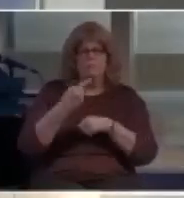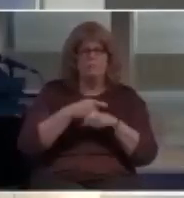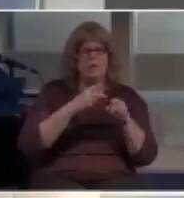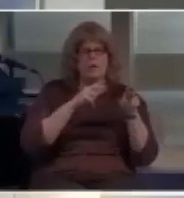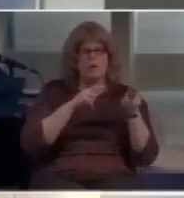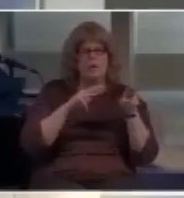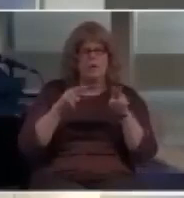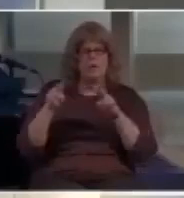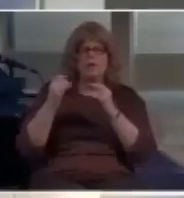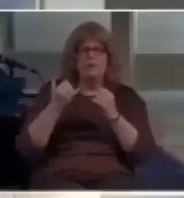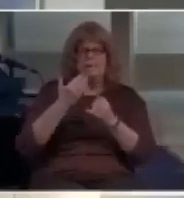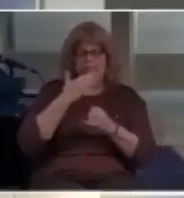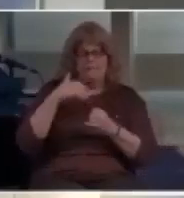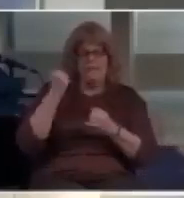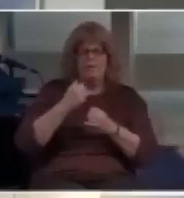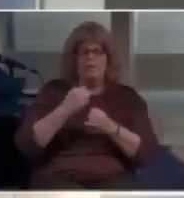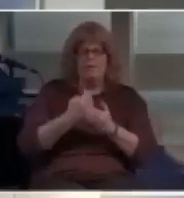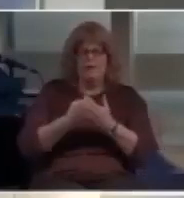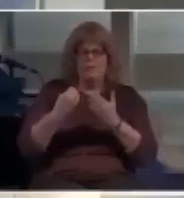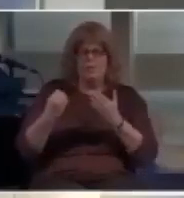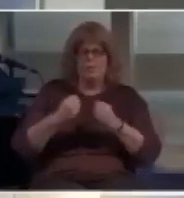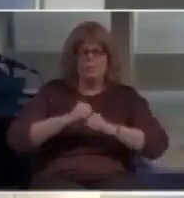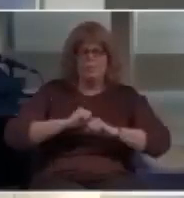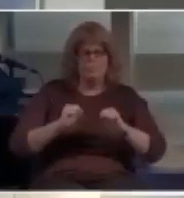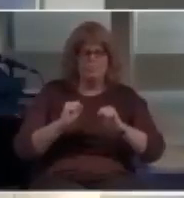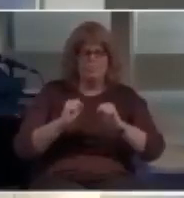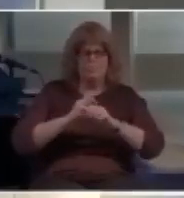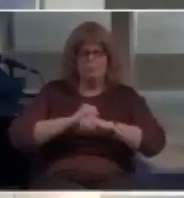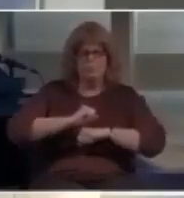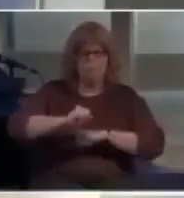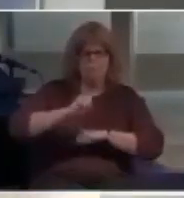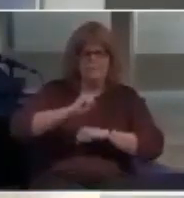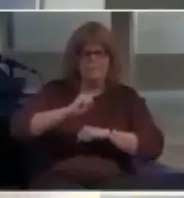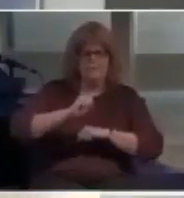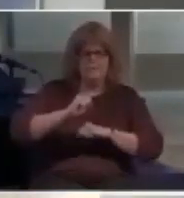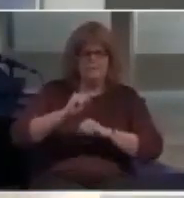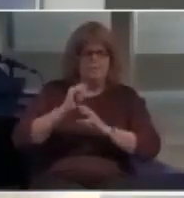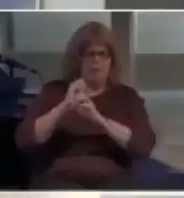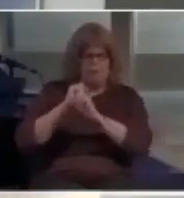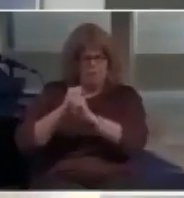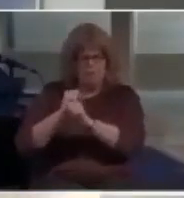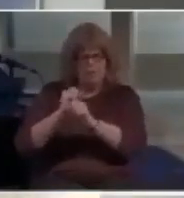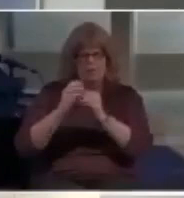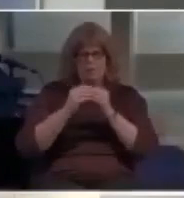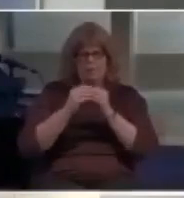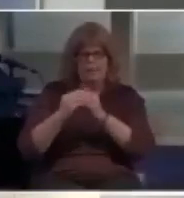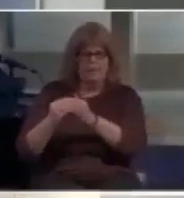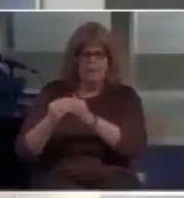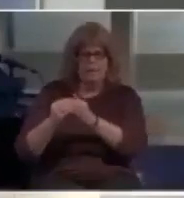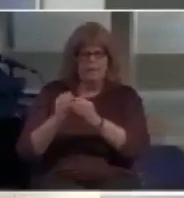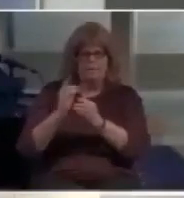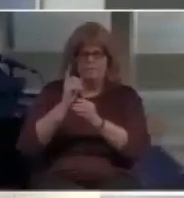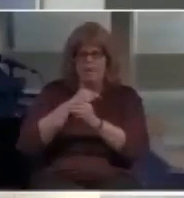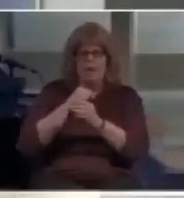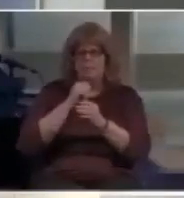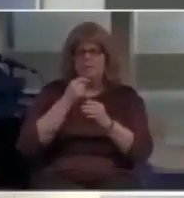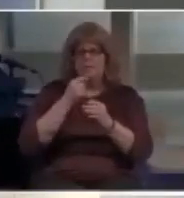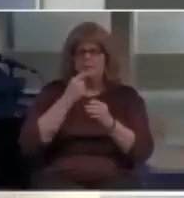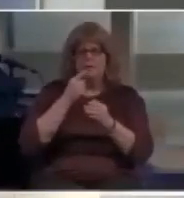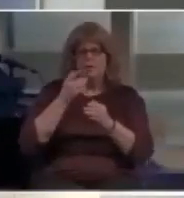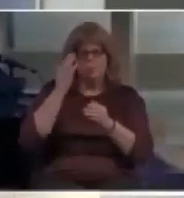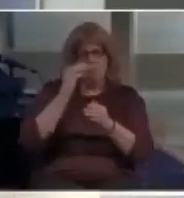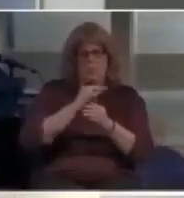Now I am better equipped to resist that pull, to be led astray. I'm not suggesting if you know